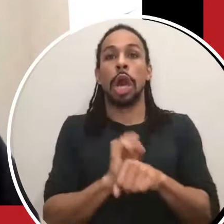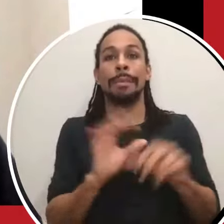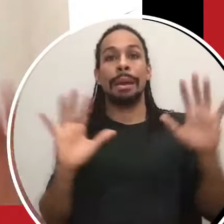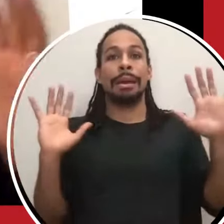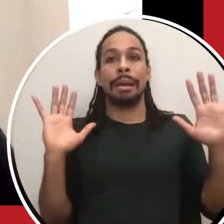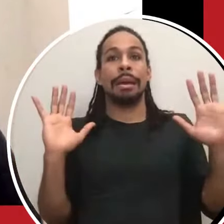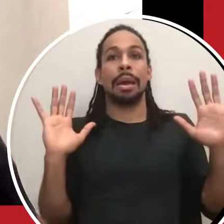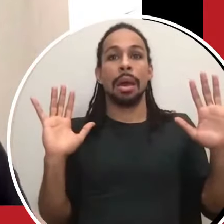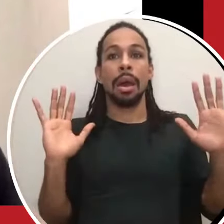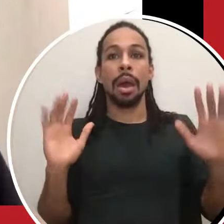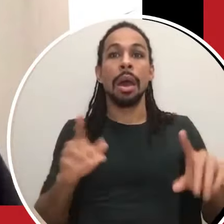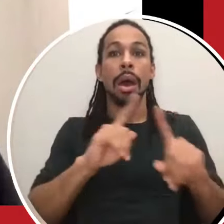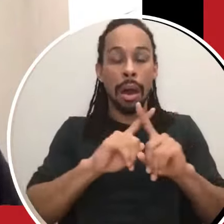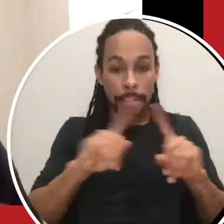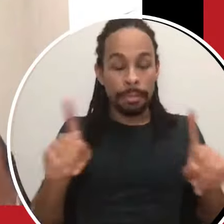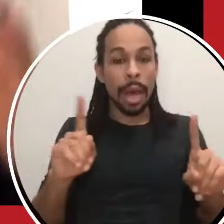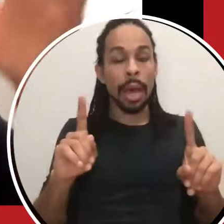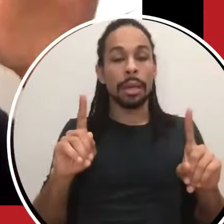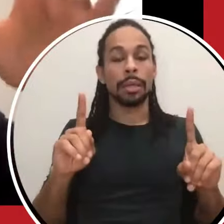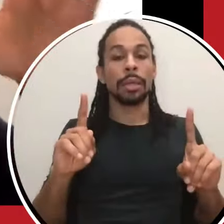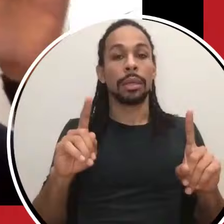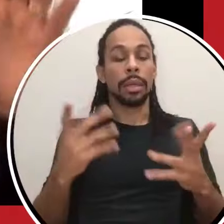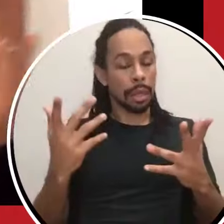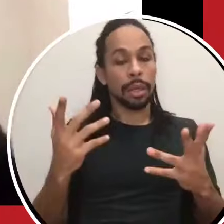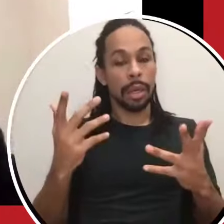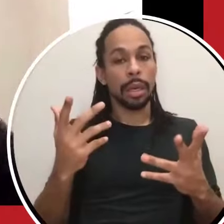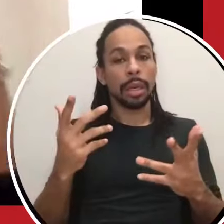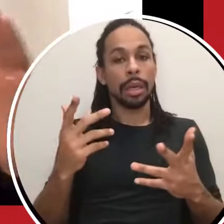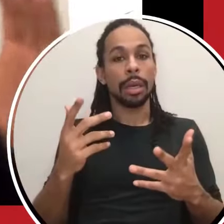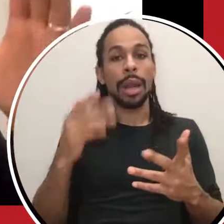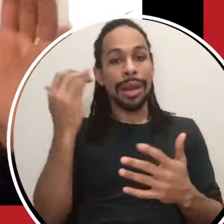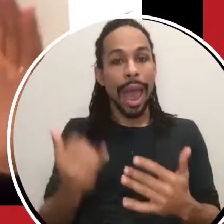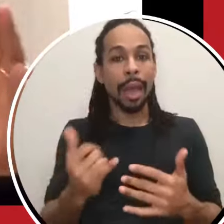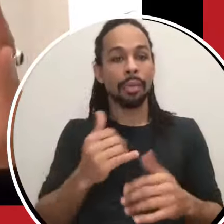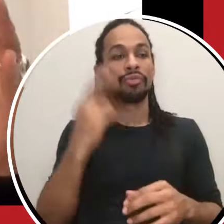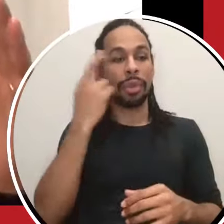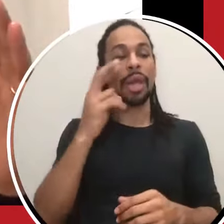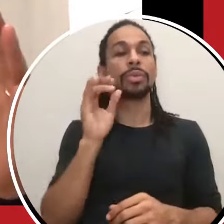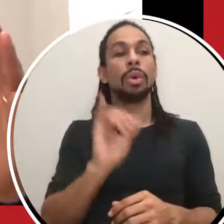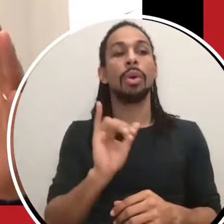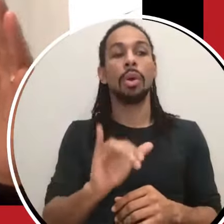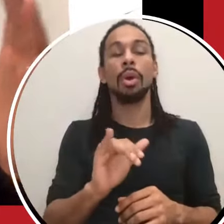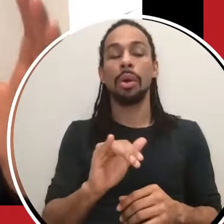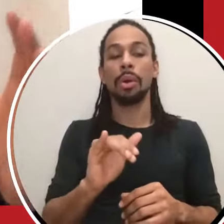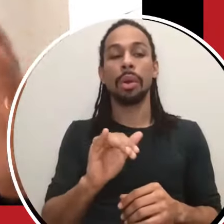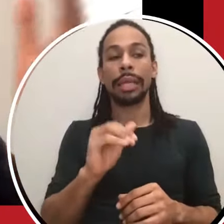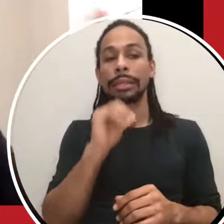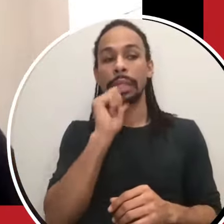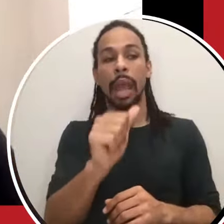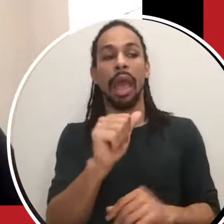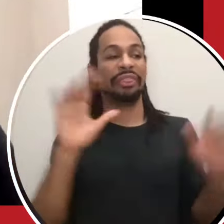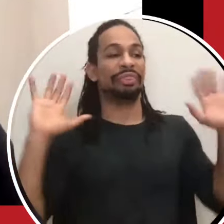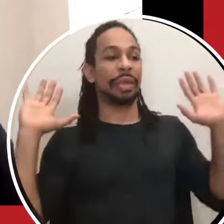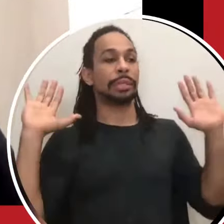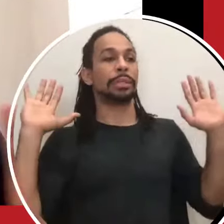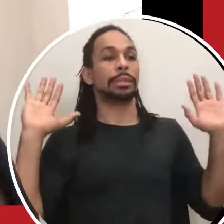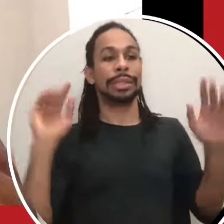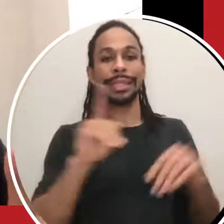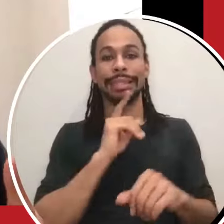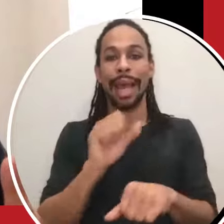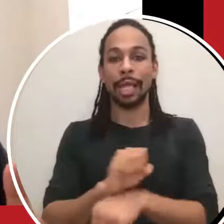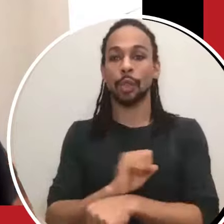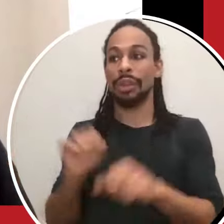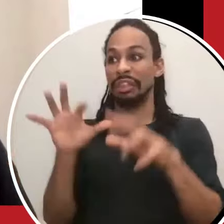interventions, right? But an overcorrection nonetheless. Now that we've balanced out some of that pendulum swing and we are now focused on